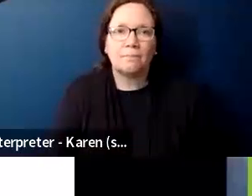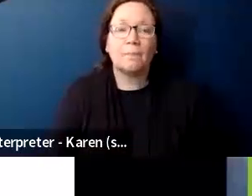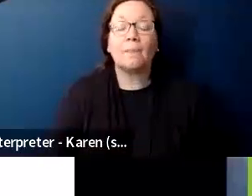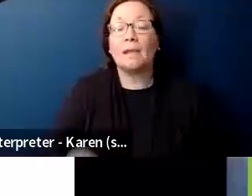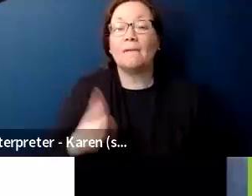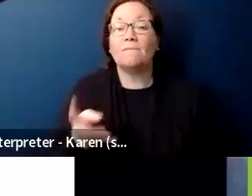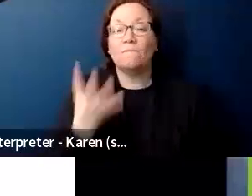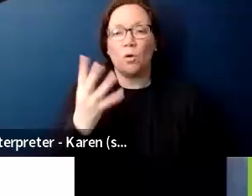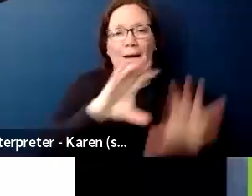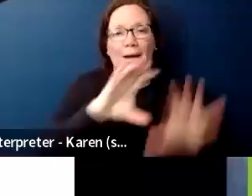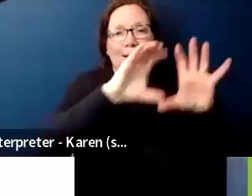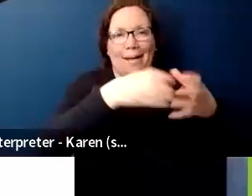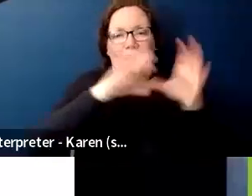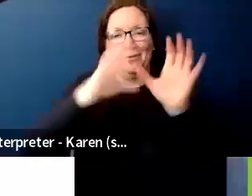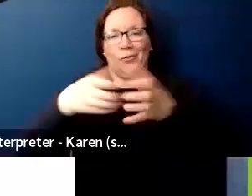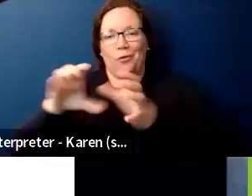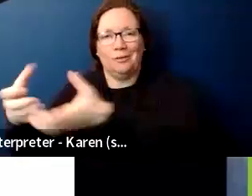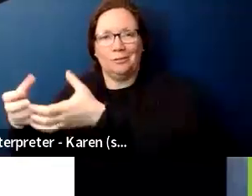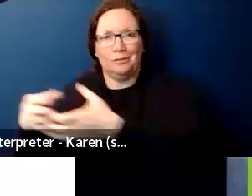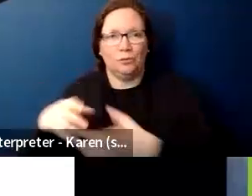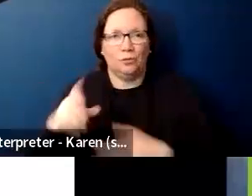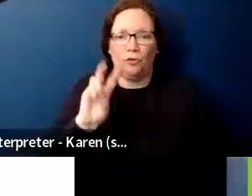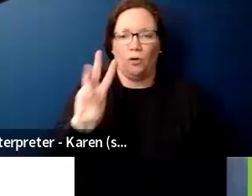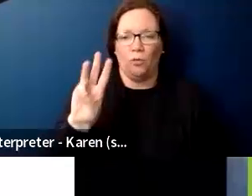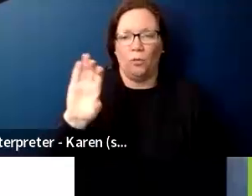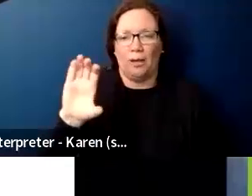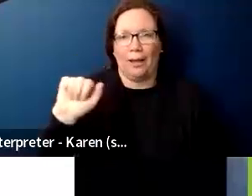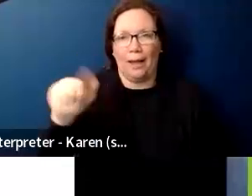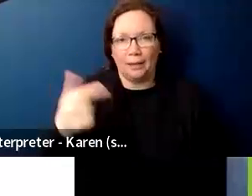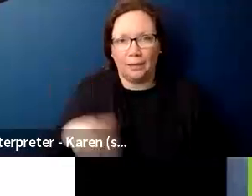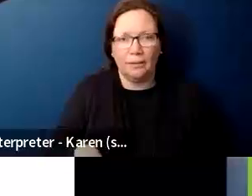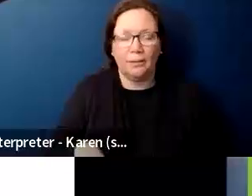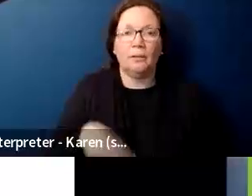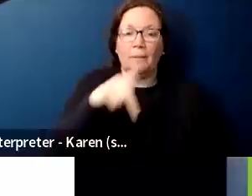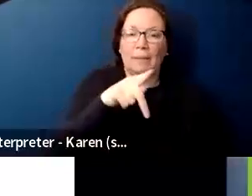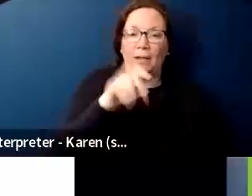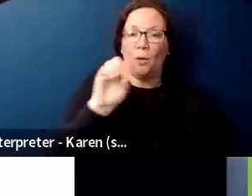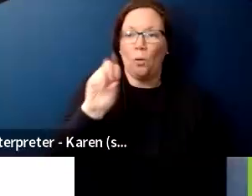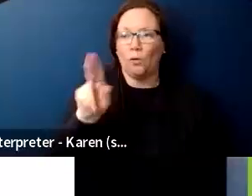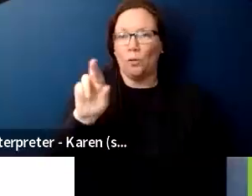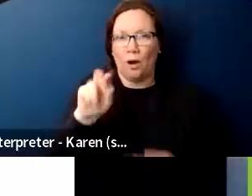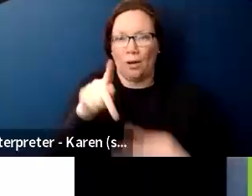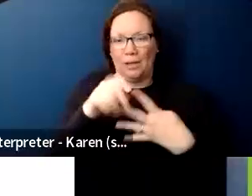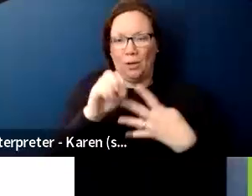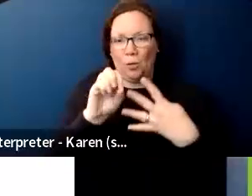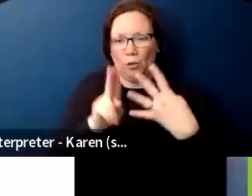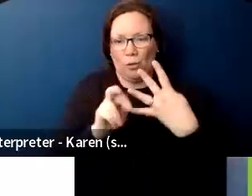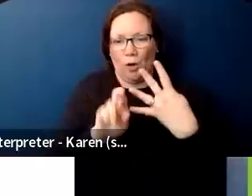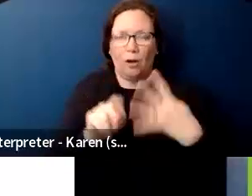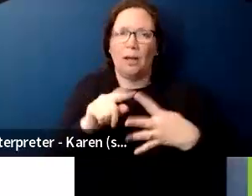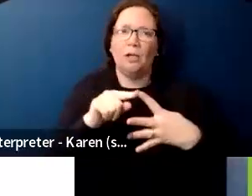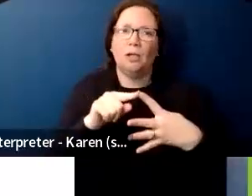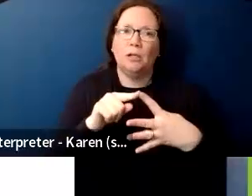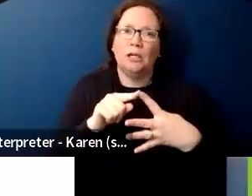four categories of WCAG principles. And the first is perceivable, making sure that people